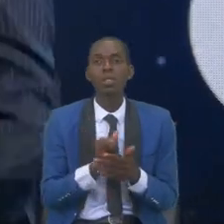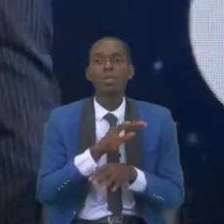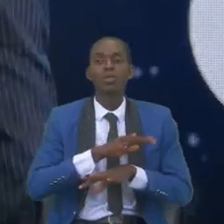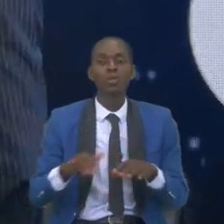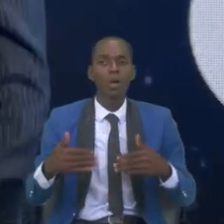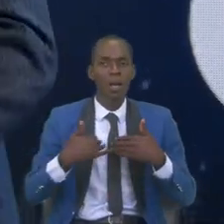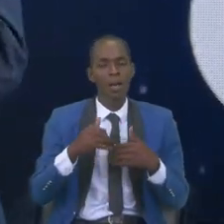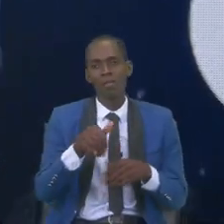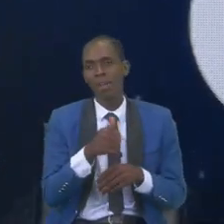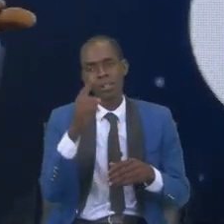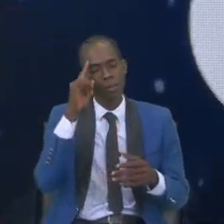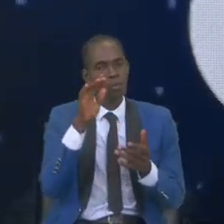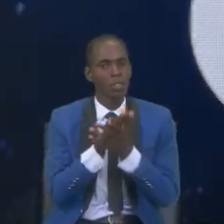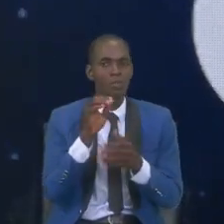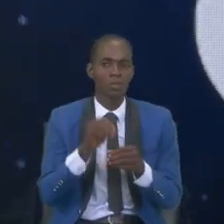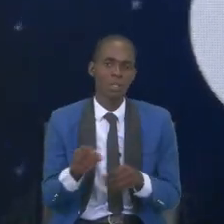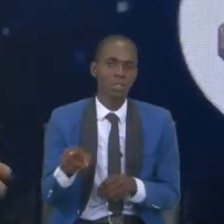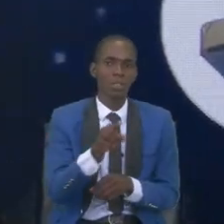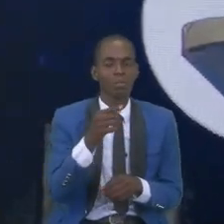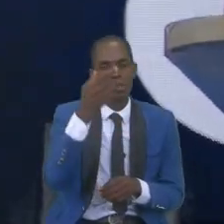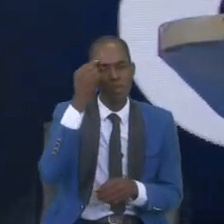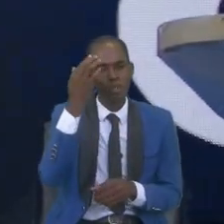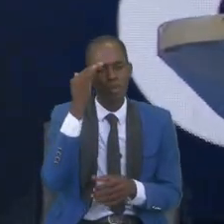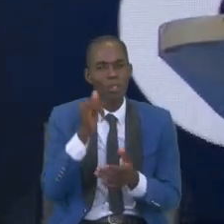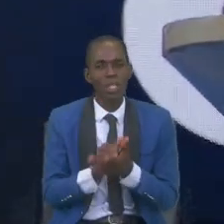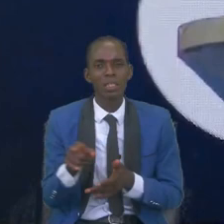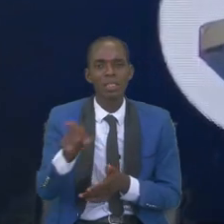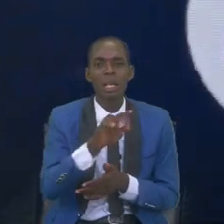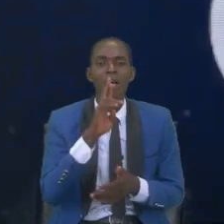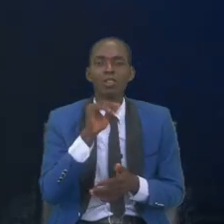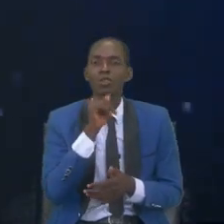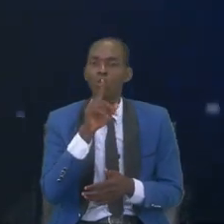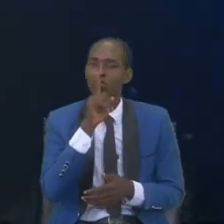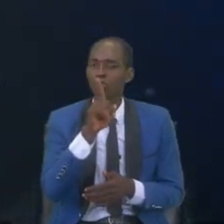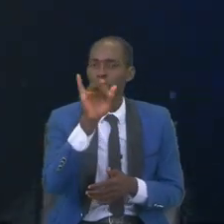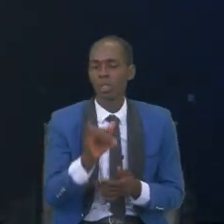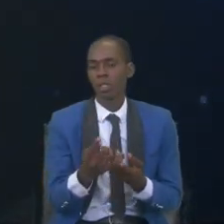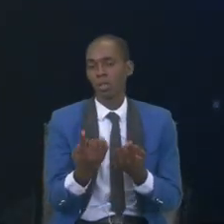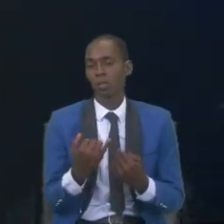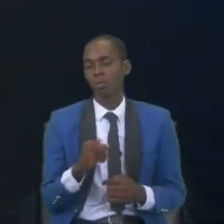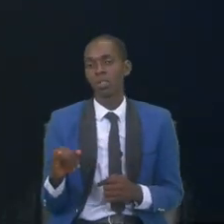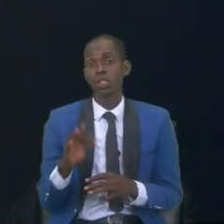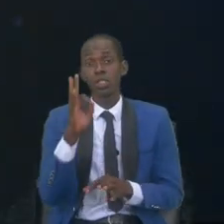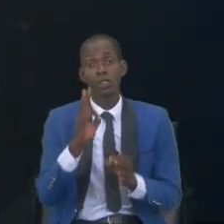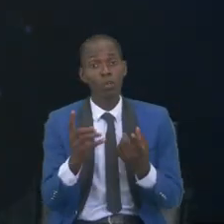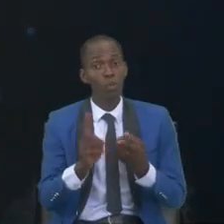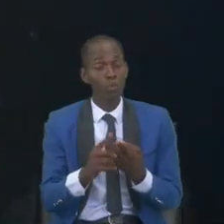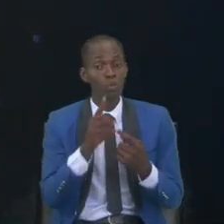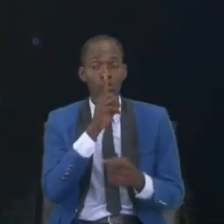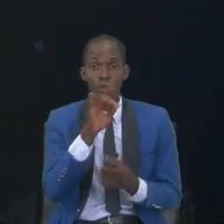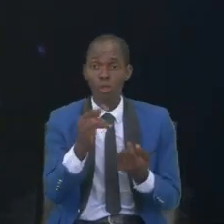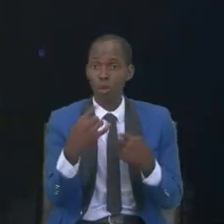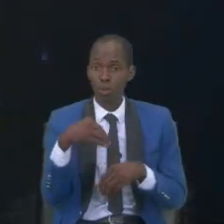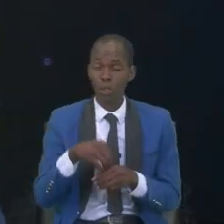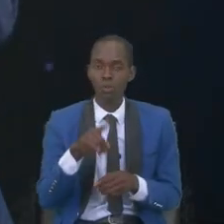he knew their heart. He knew that they had not really come in. We must, if you want to come in, there must be repentance. There